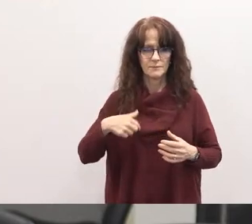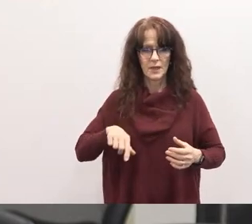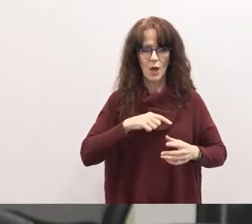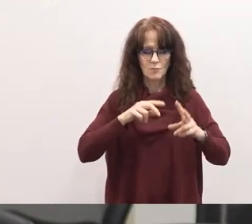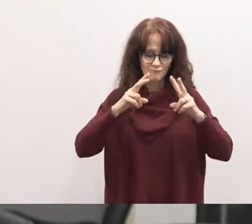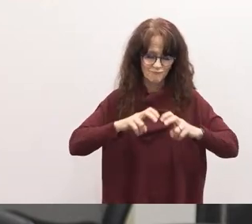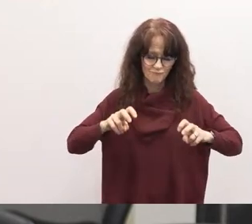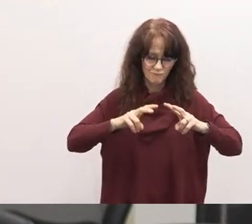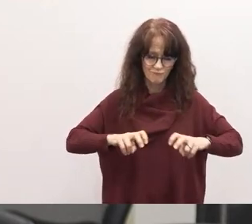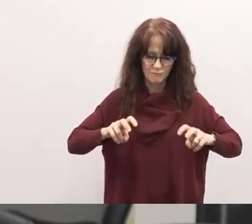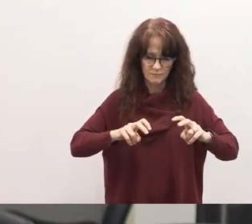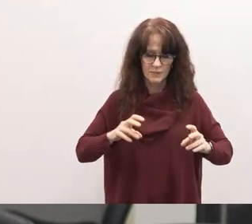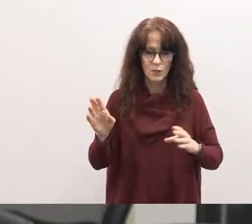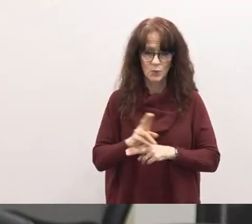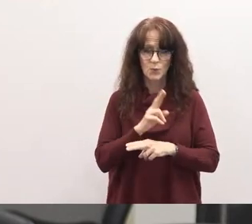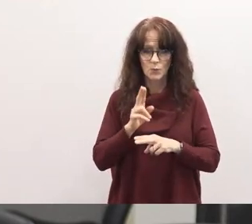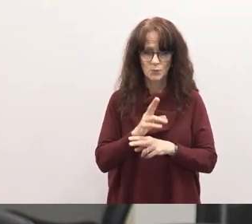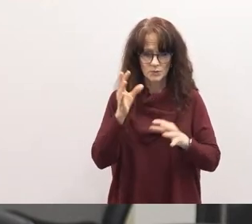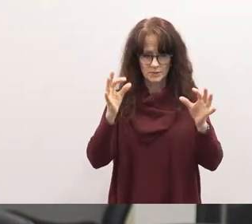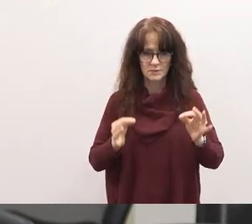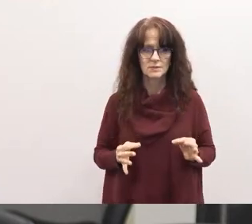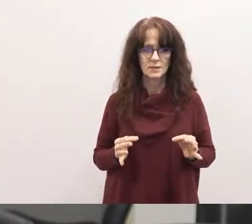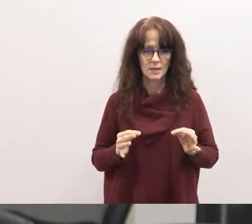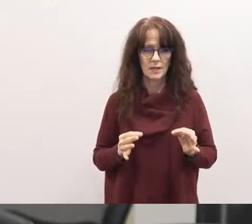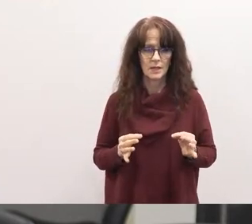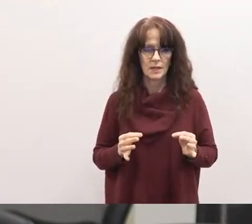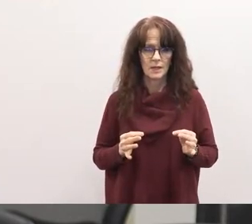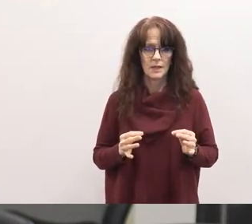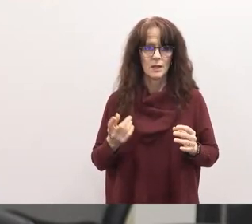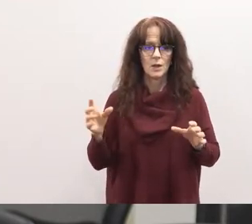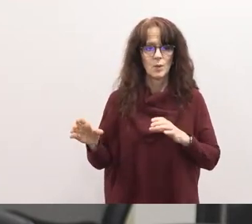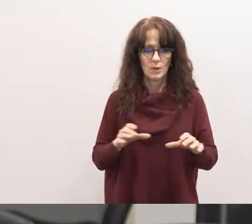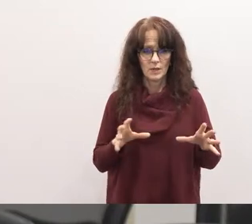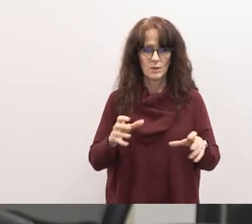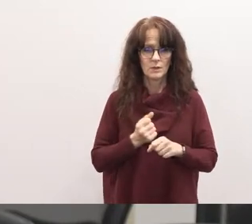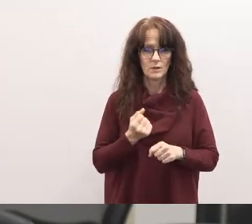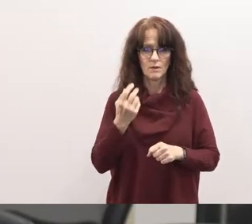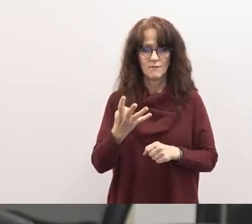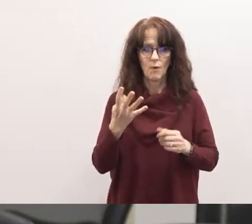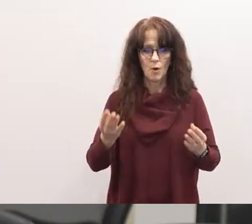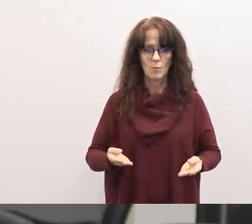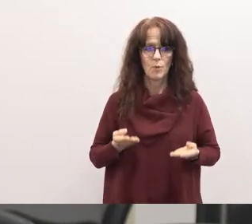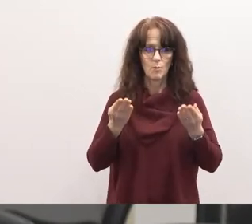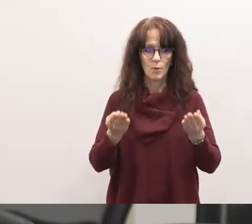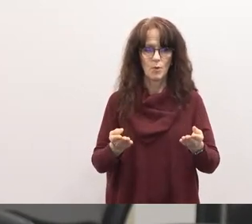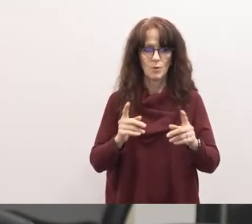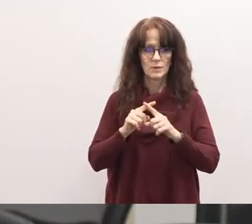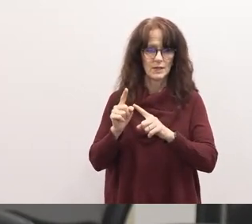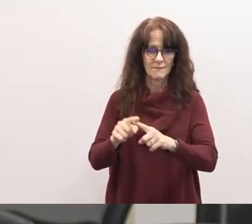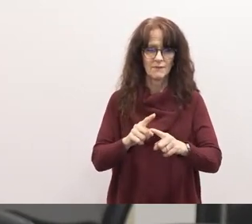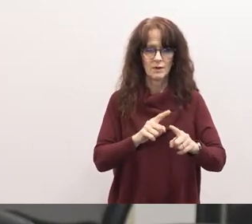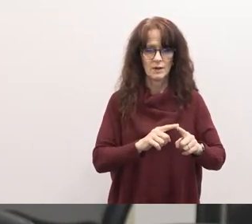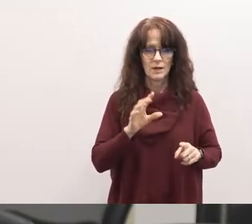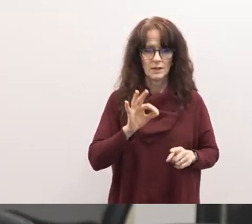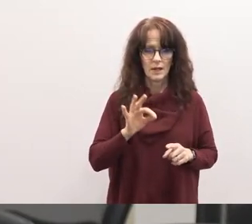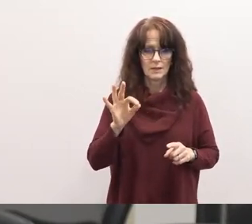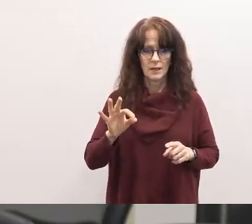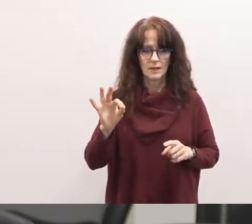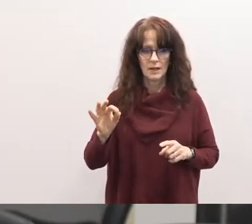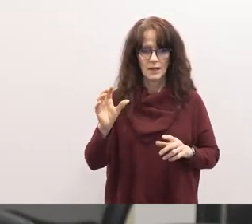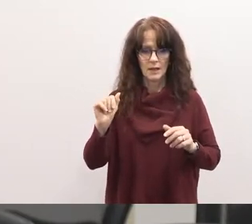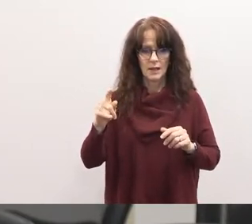with respect to these particular proposals. So in fact, we did receive four proposals from different entities for 999